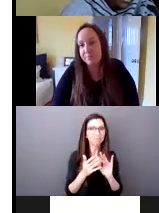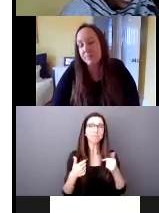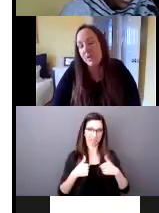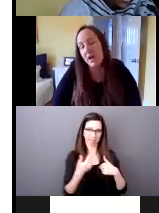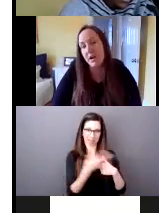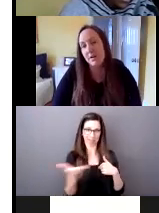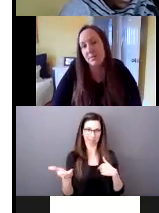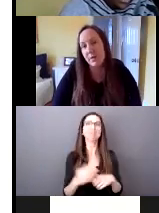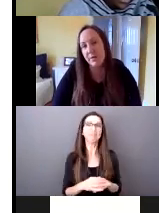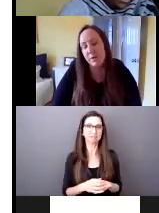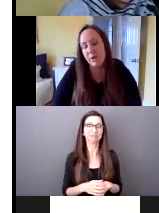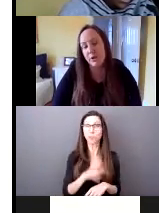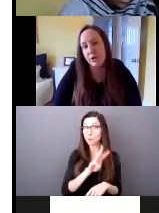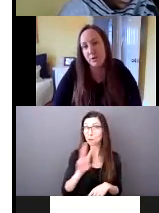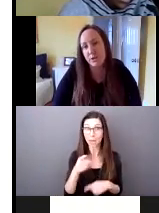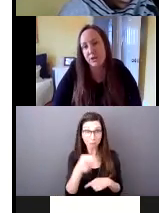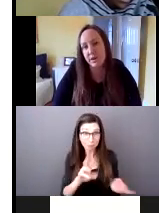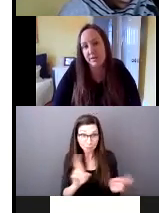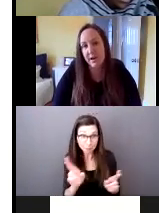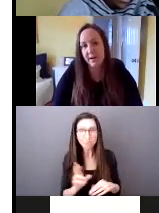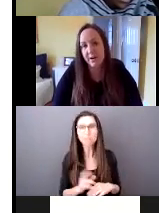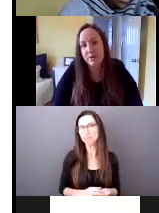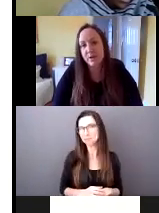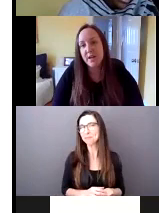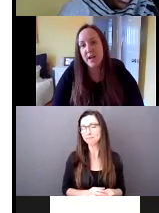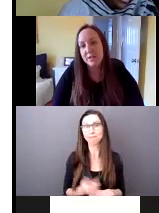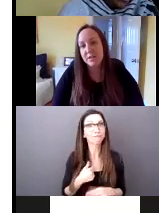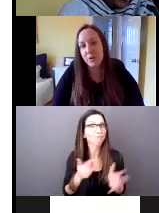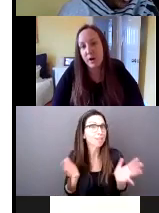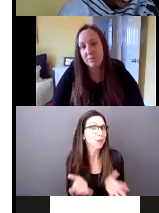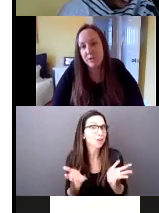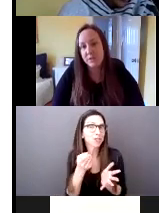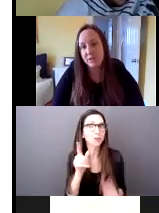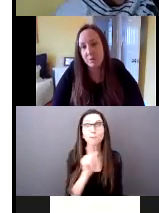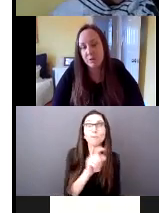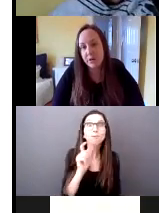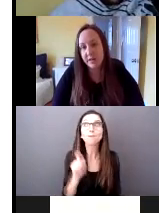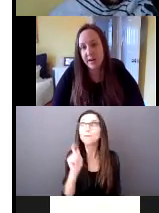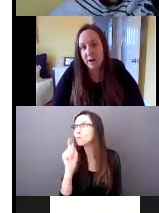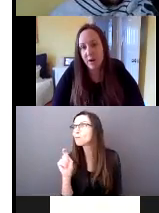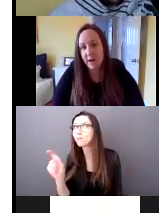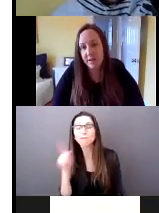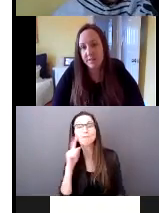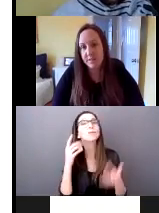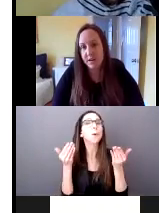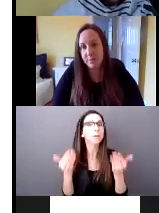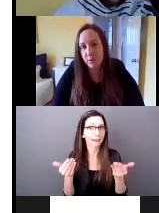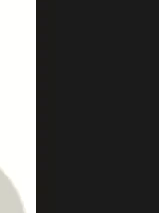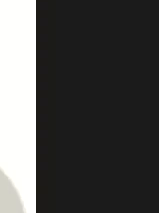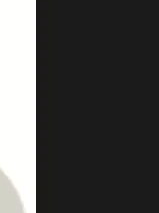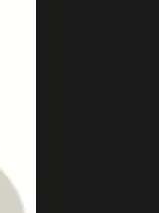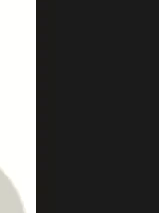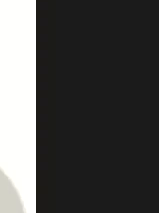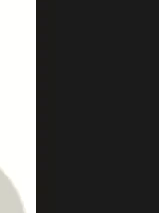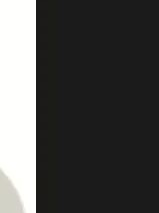website. And I would encourage you all to check that out. And so I'm just going to stop sharing now, and I'm